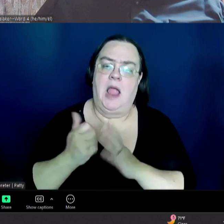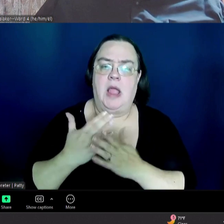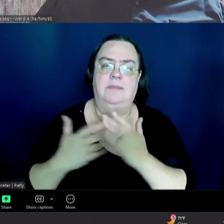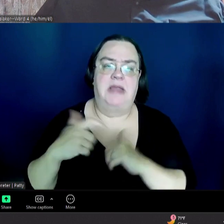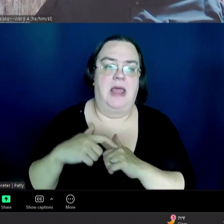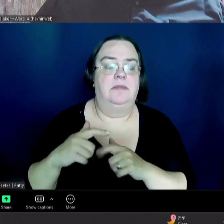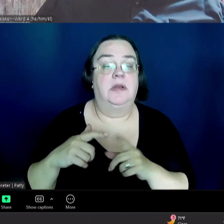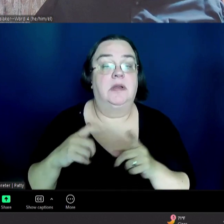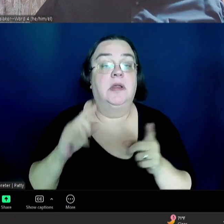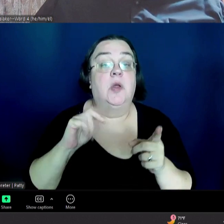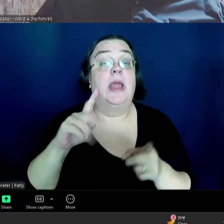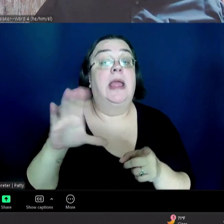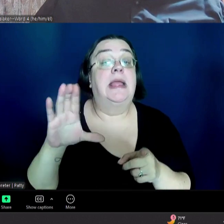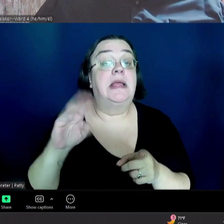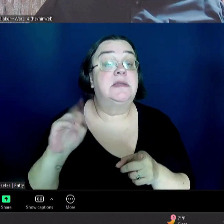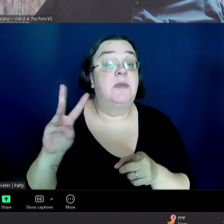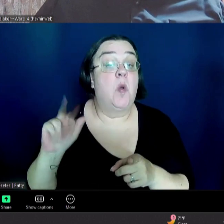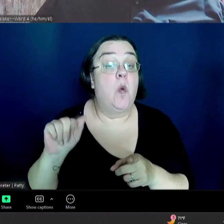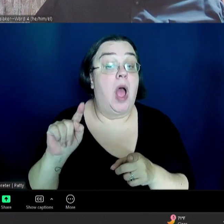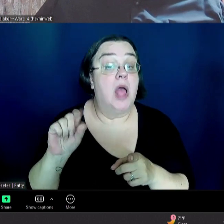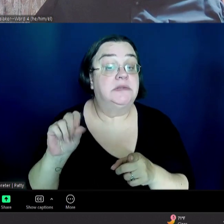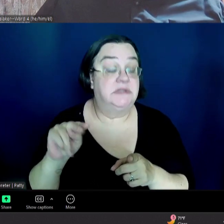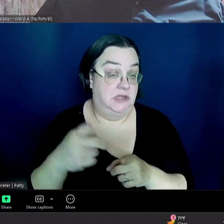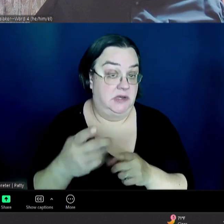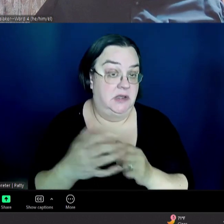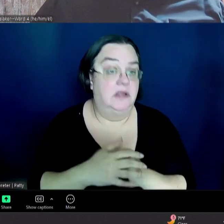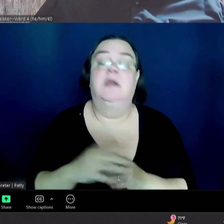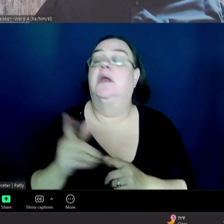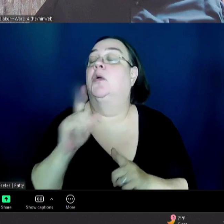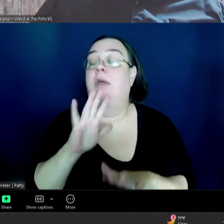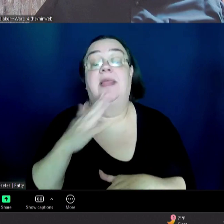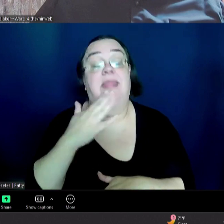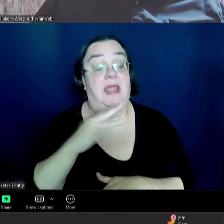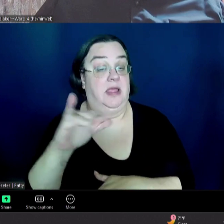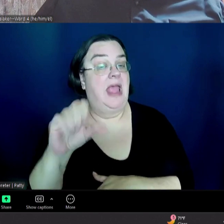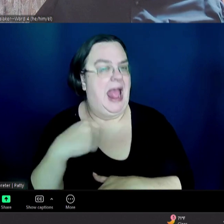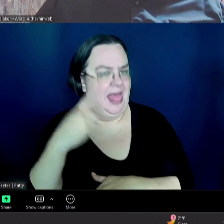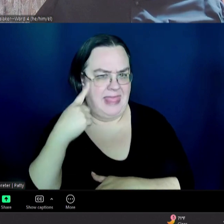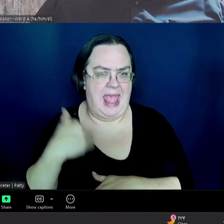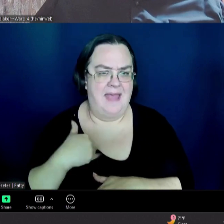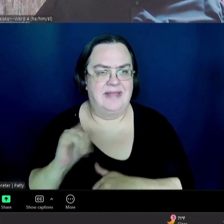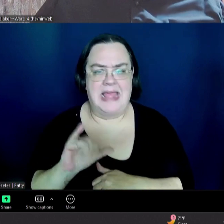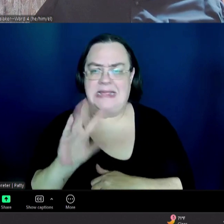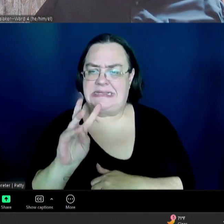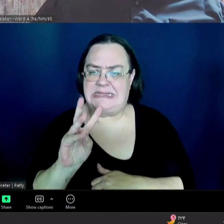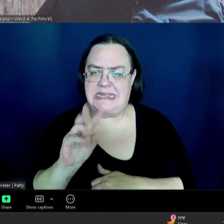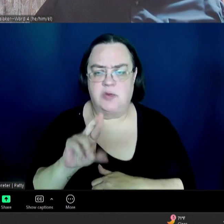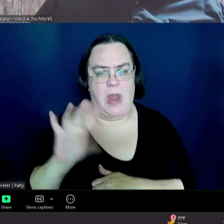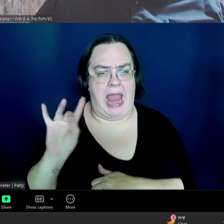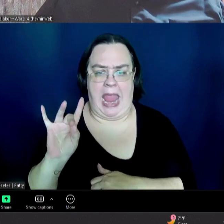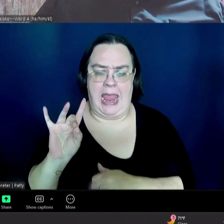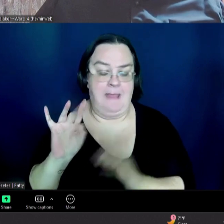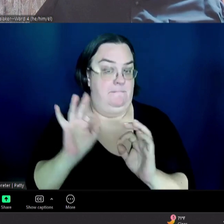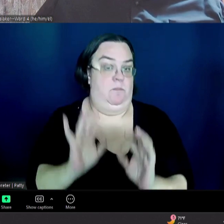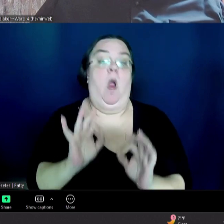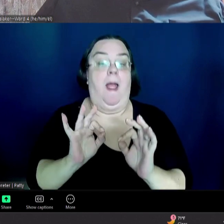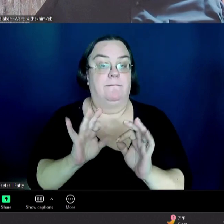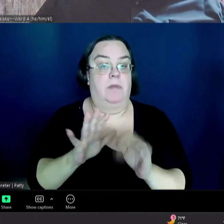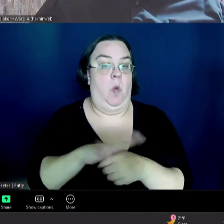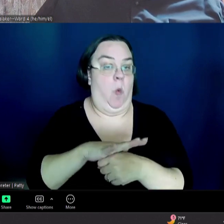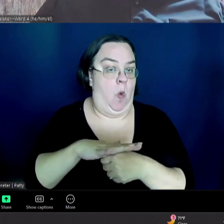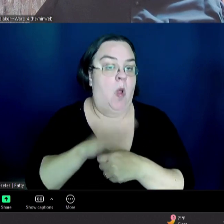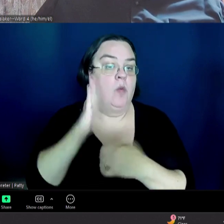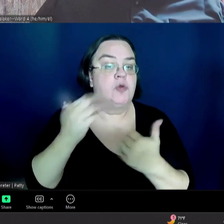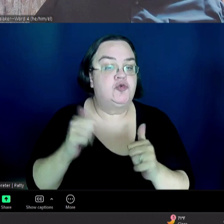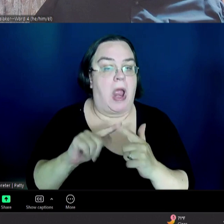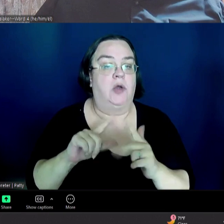saw your hand. Great, thank you. Yeah, I think there's like 6 or 8 prime locations that we would try to fill